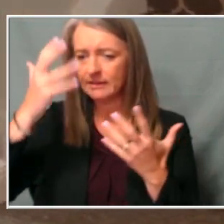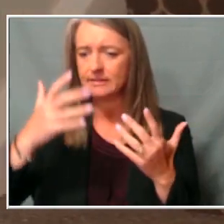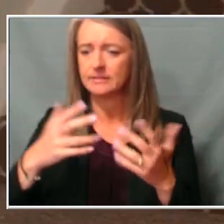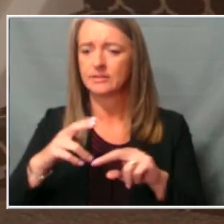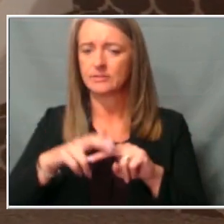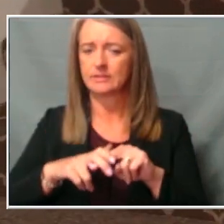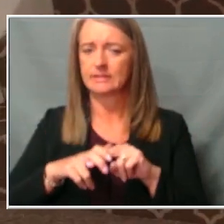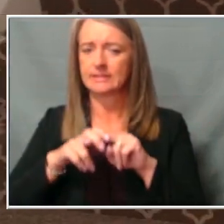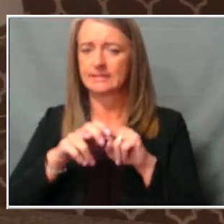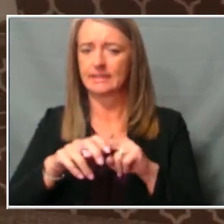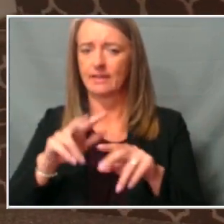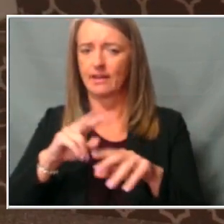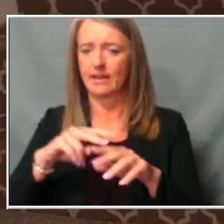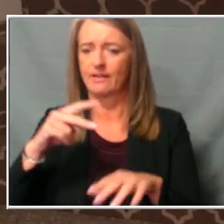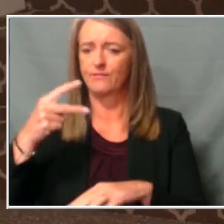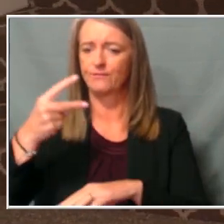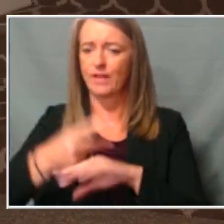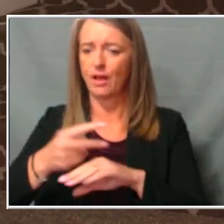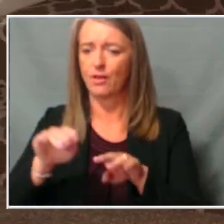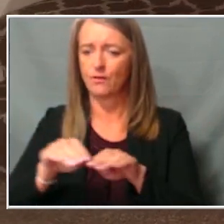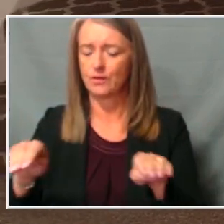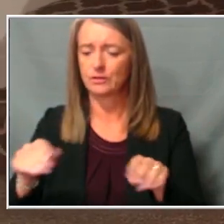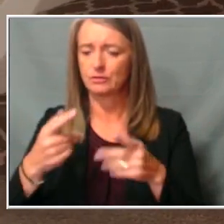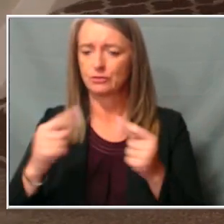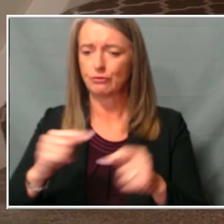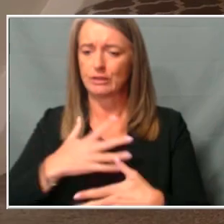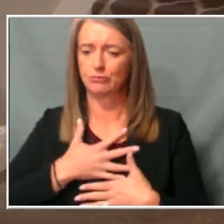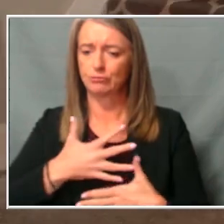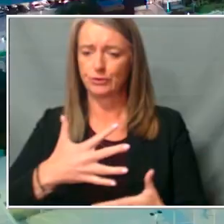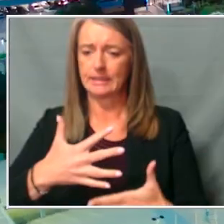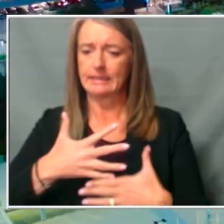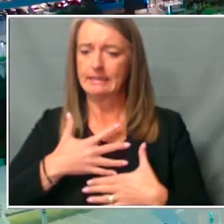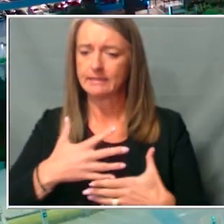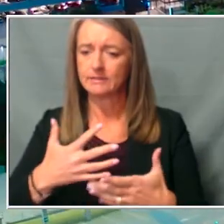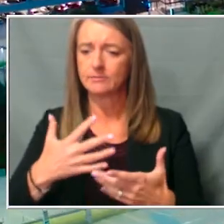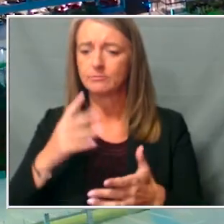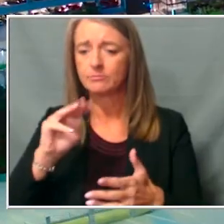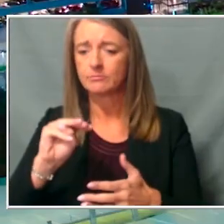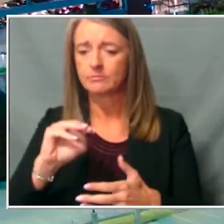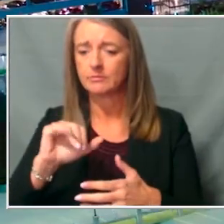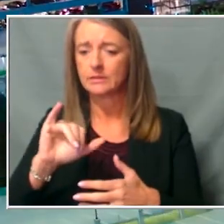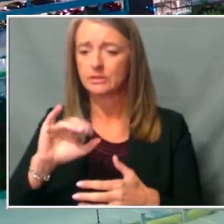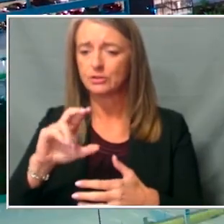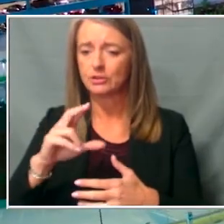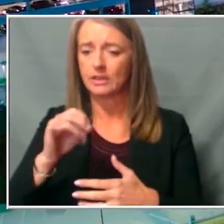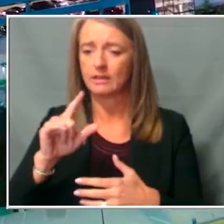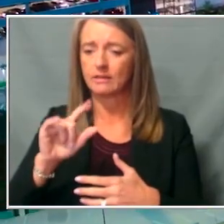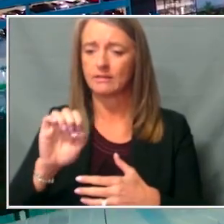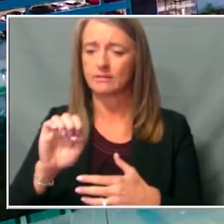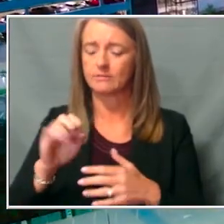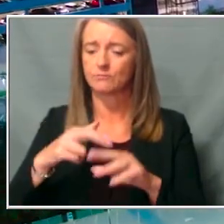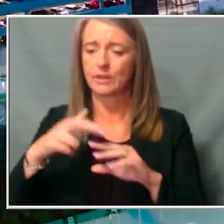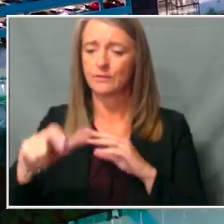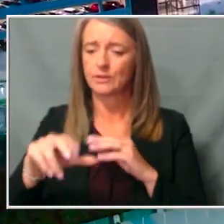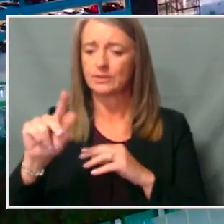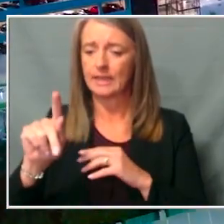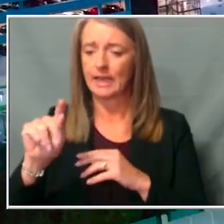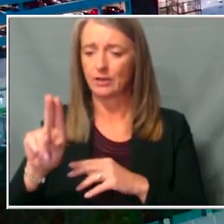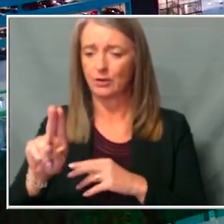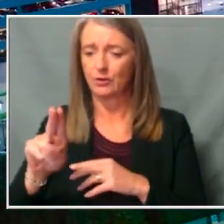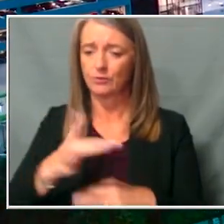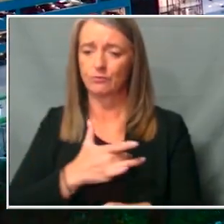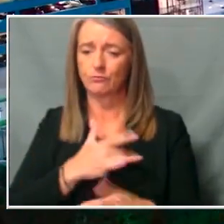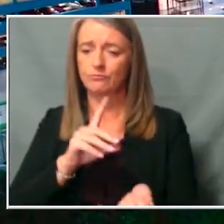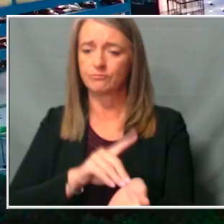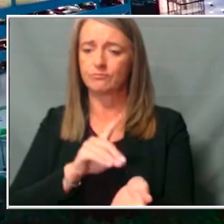kind of fell on the floor and was just trying to breathe. Michelle was referred to the University of Kansas Health System. There, heart doctors were